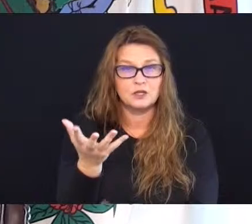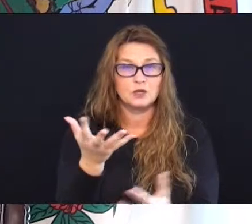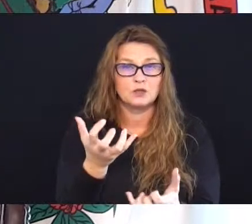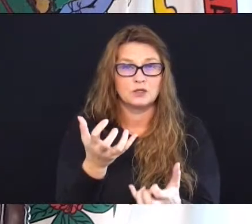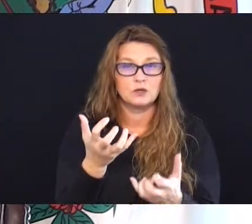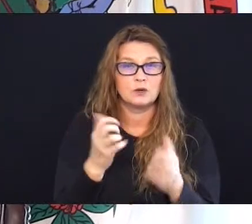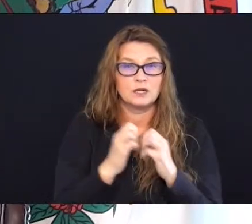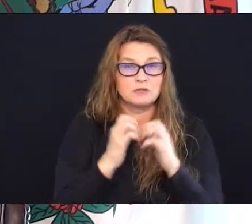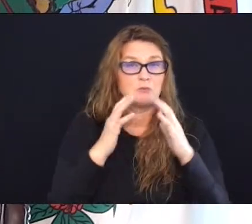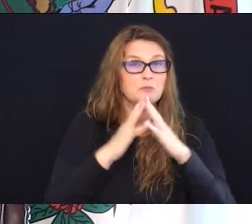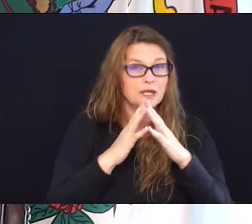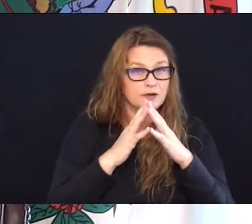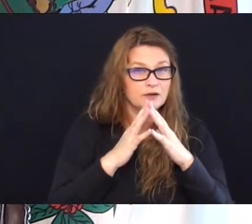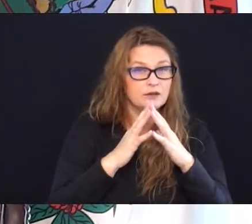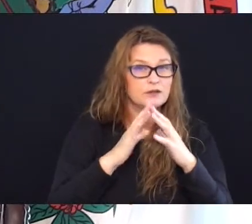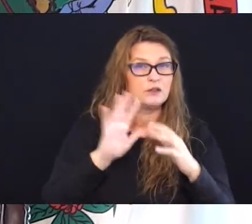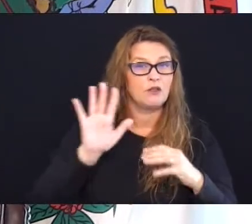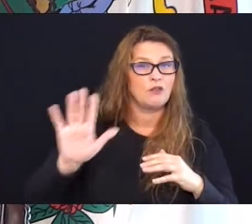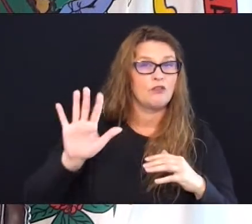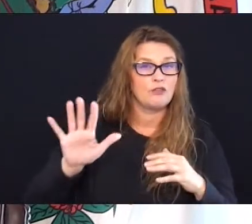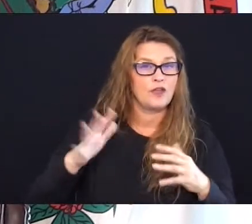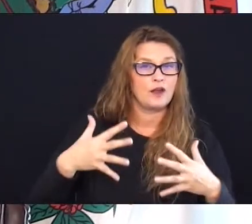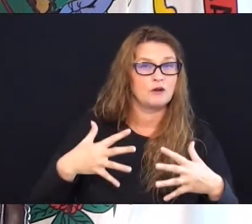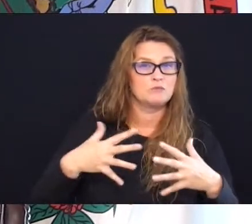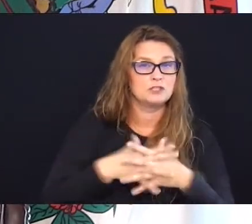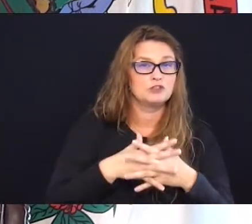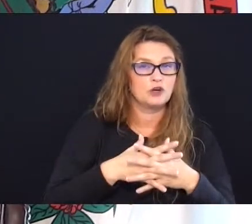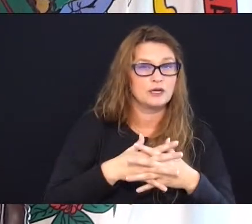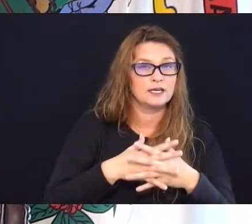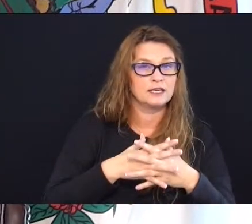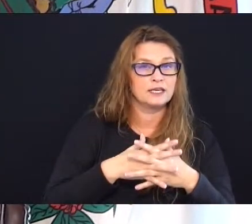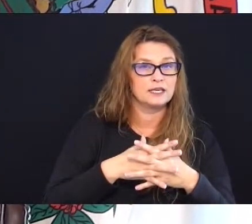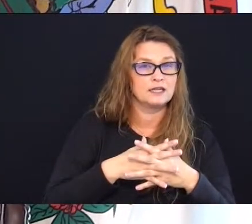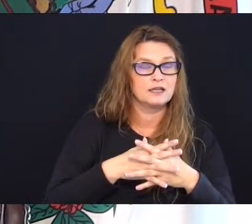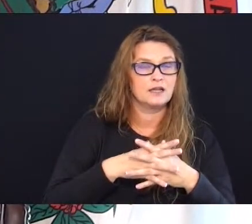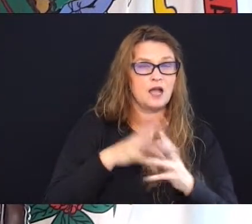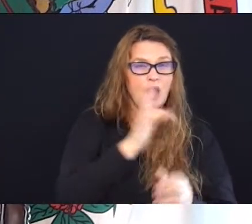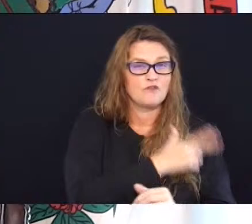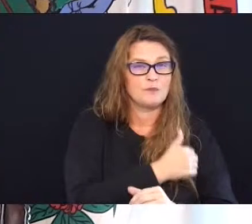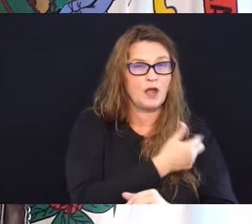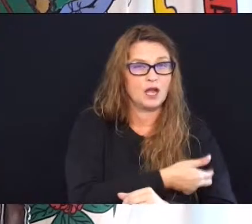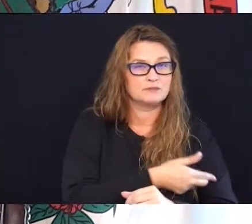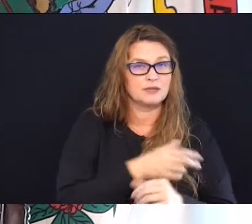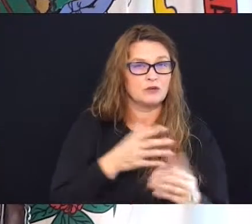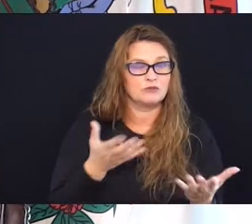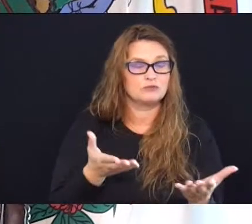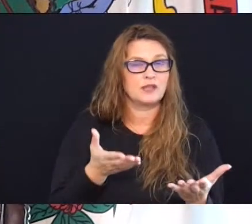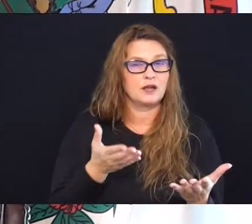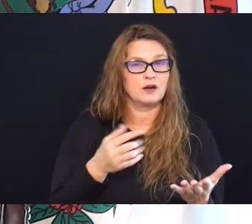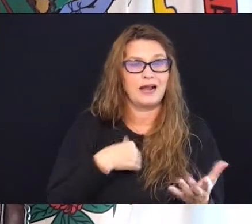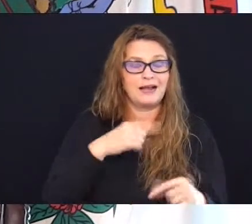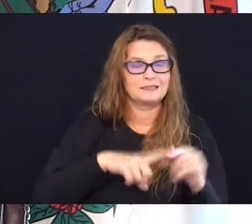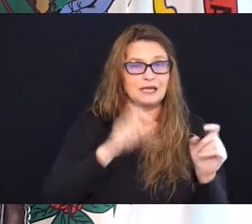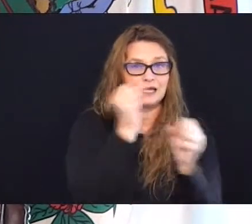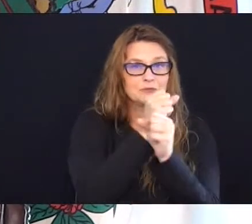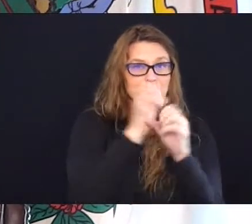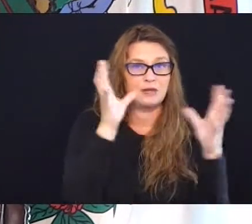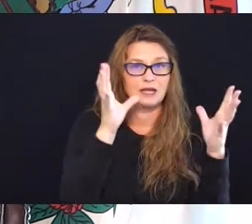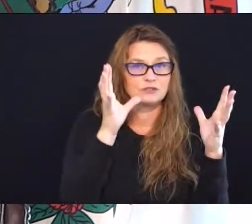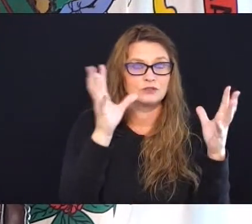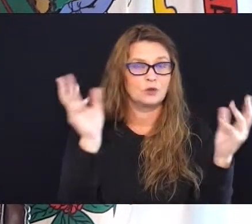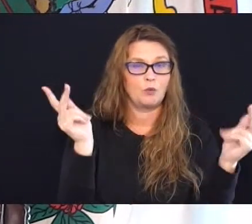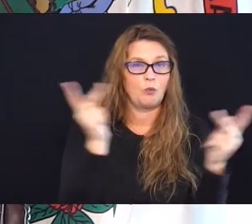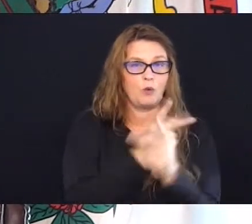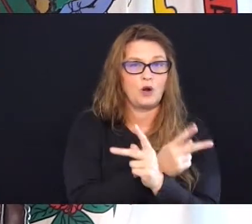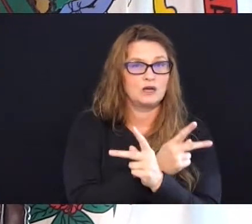to participate in maybe building the wing onto that maternity ward, because I can't imagine anything that was